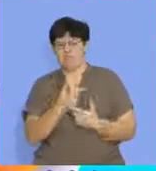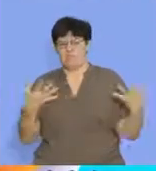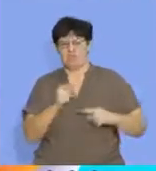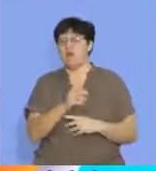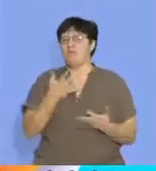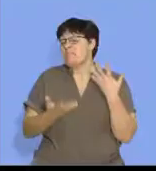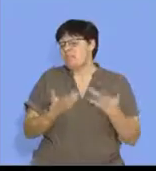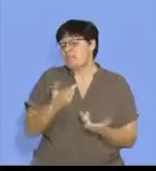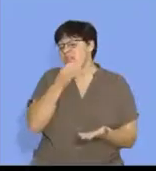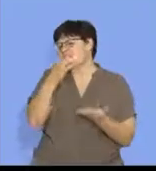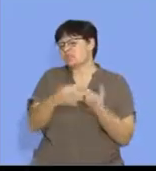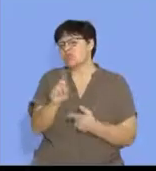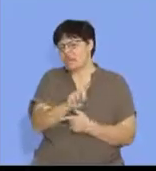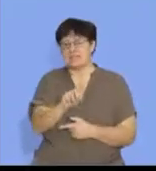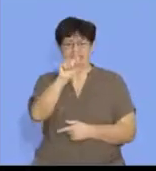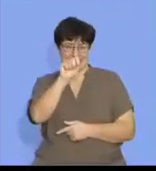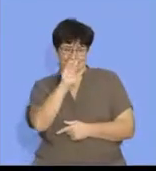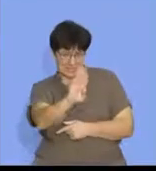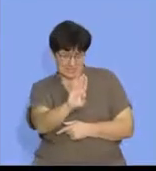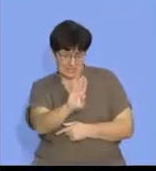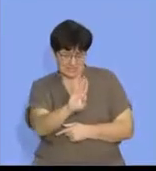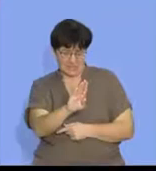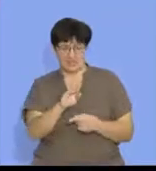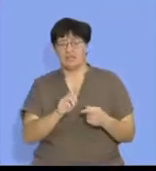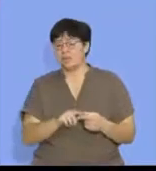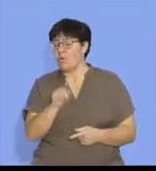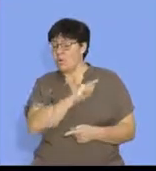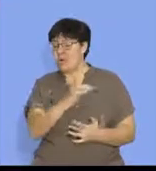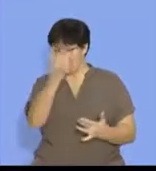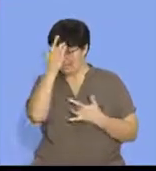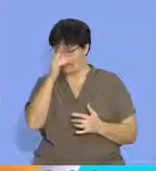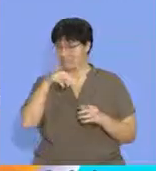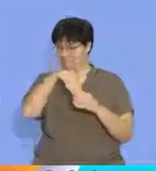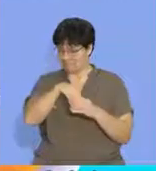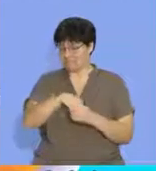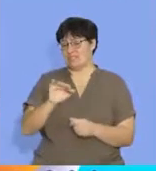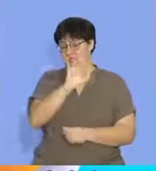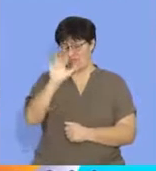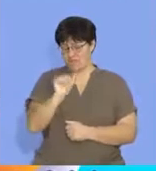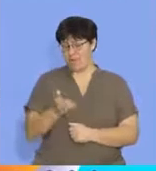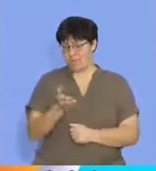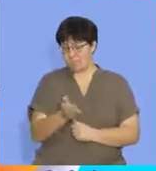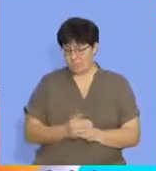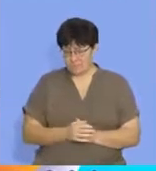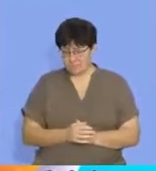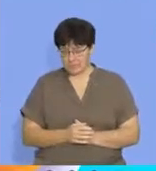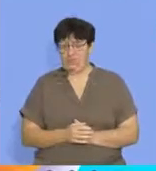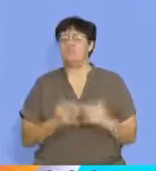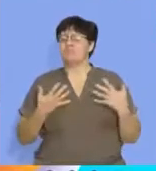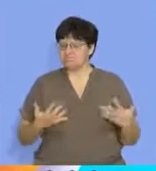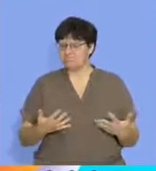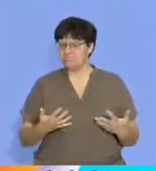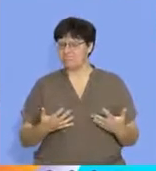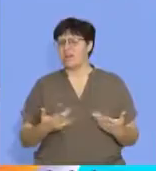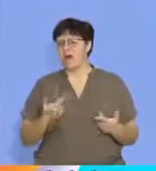the tuberculosis, the TB. It is a disease prevalent in our country, and it would be a lot more, all right, relevant for